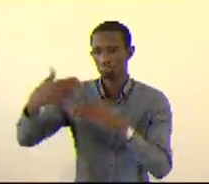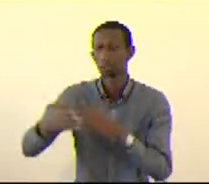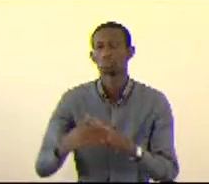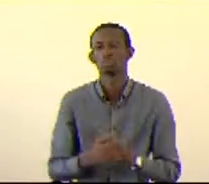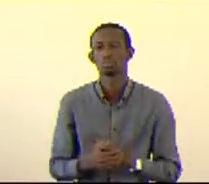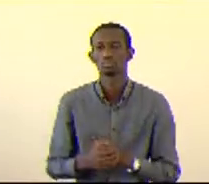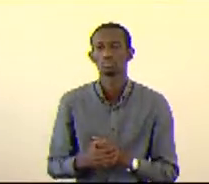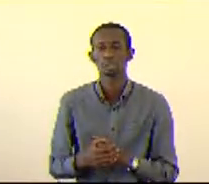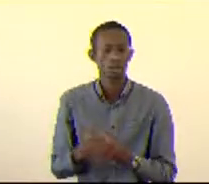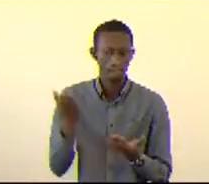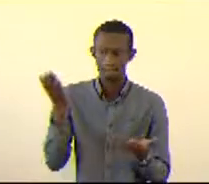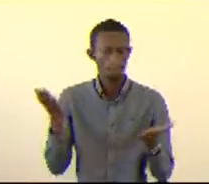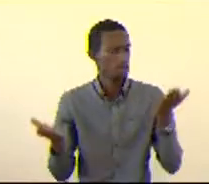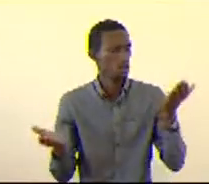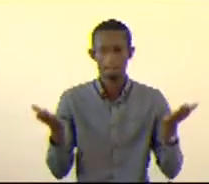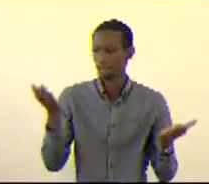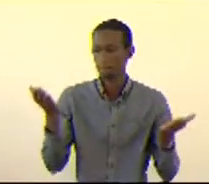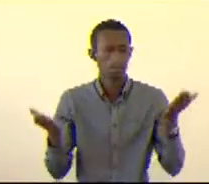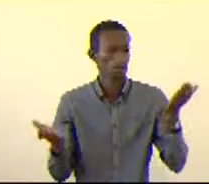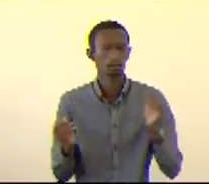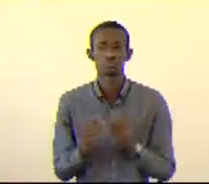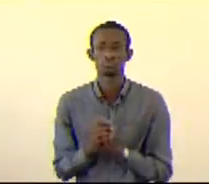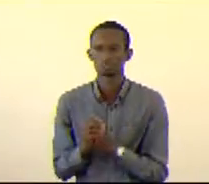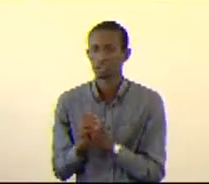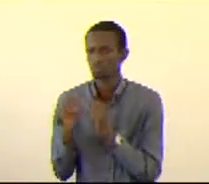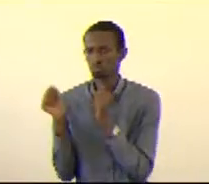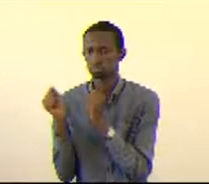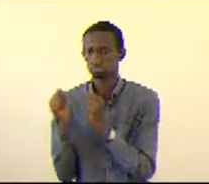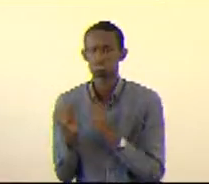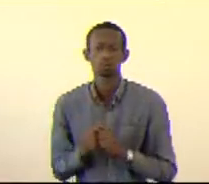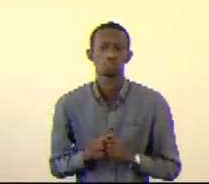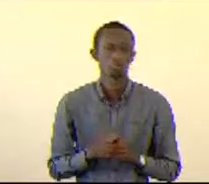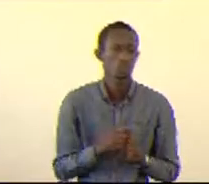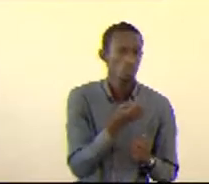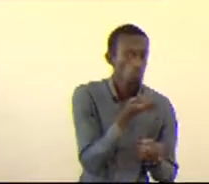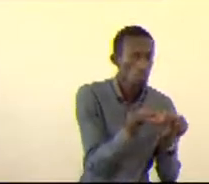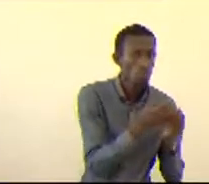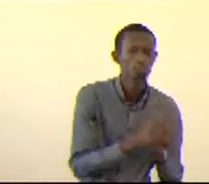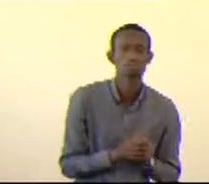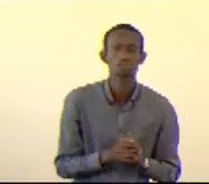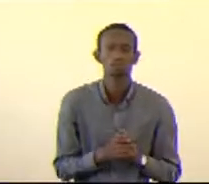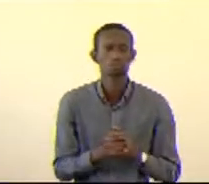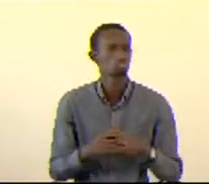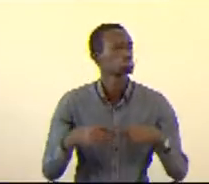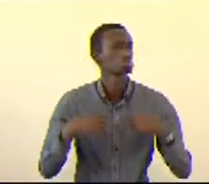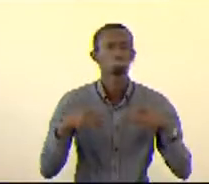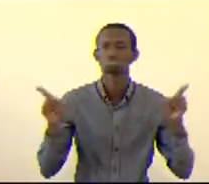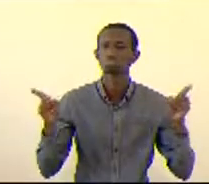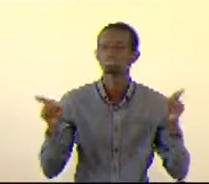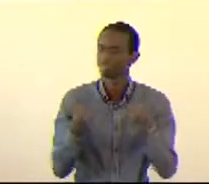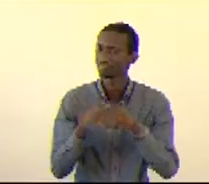are comparing also heat capacities of ice and water. That is what we have been doing here, okay? They are not the same. You require